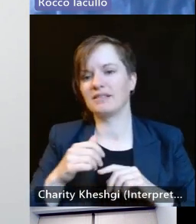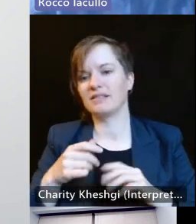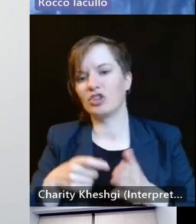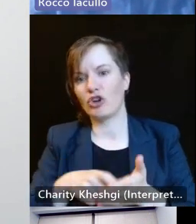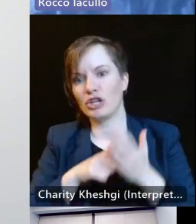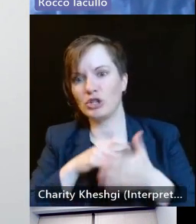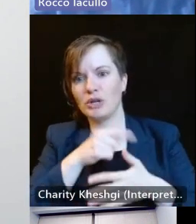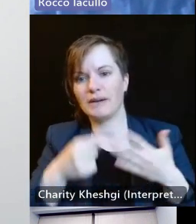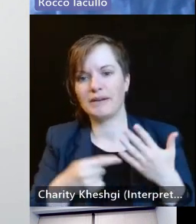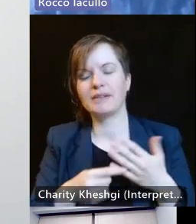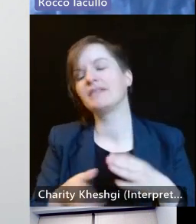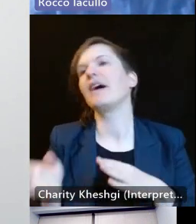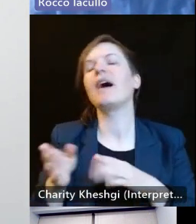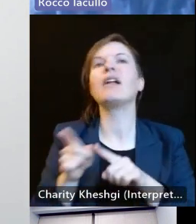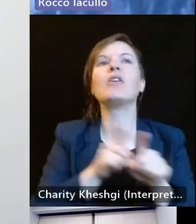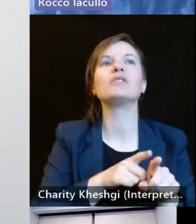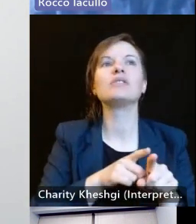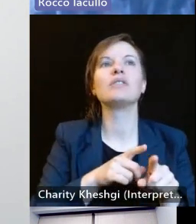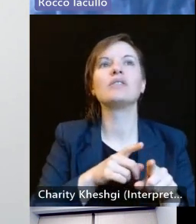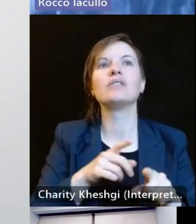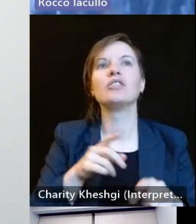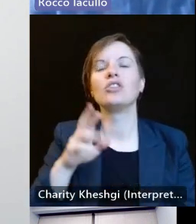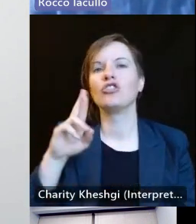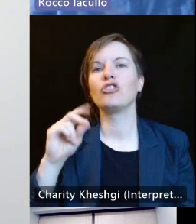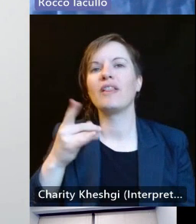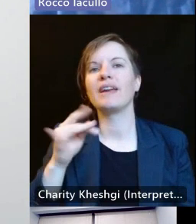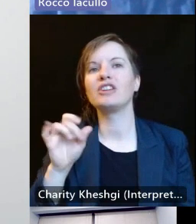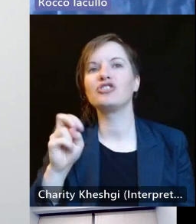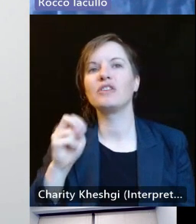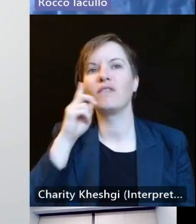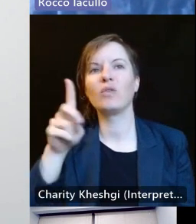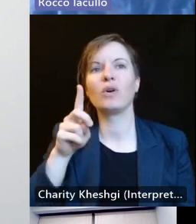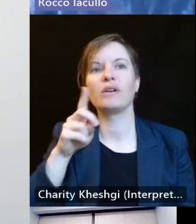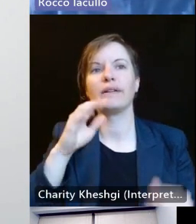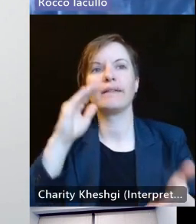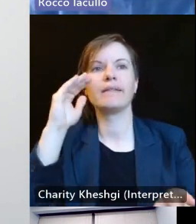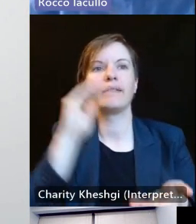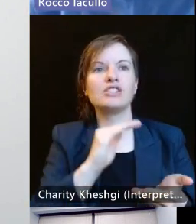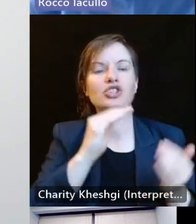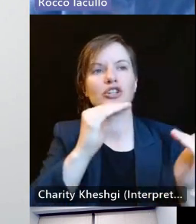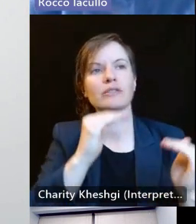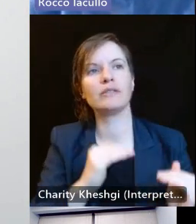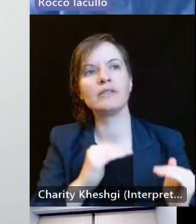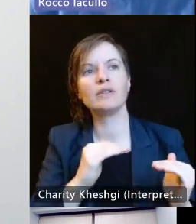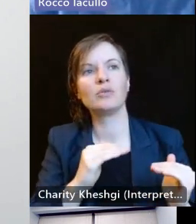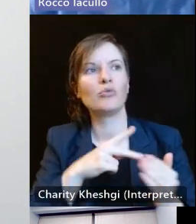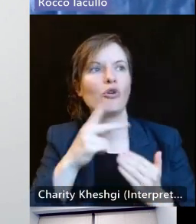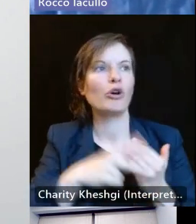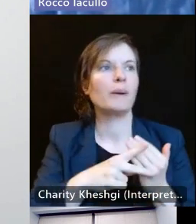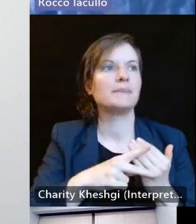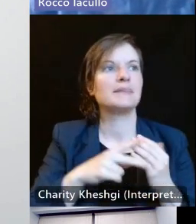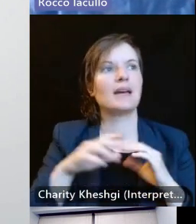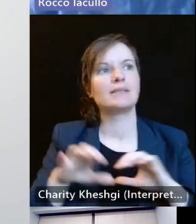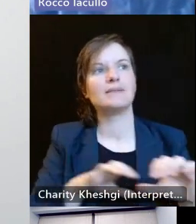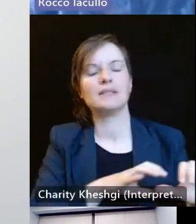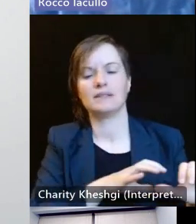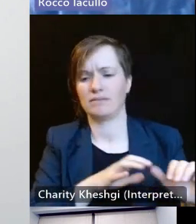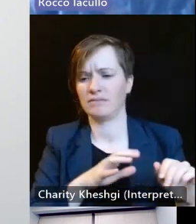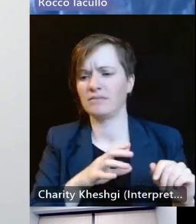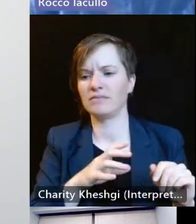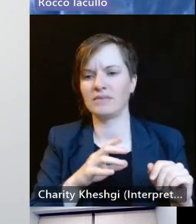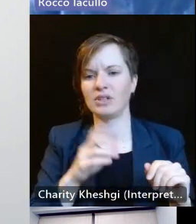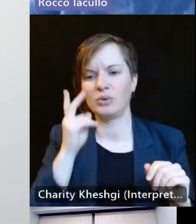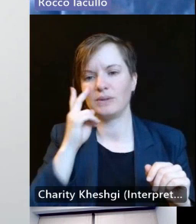services, programs, and activities. So you can see here obvious prohibitions